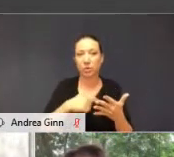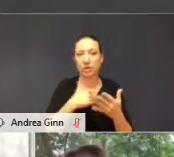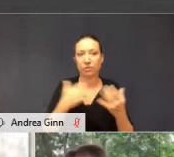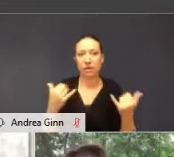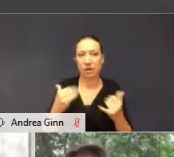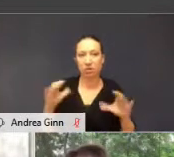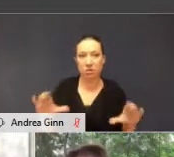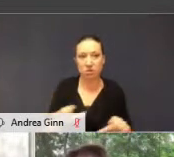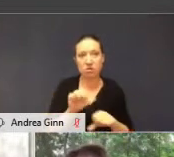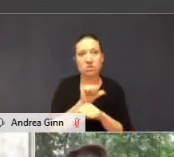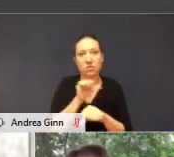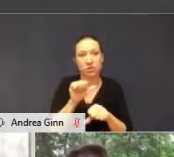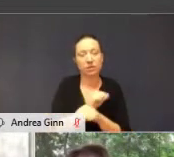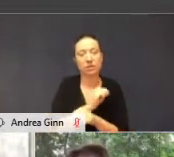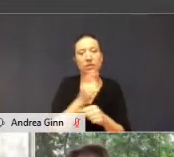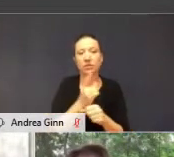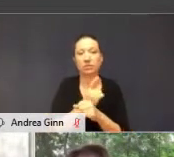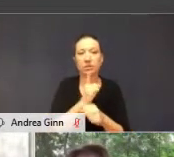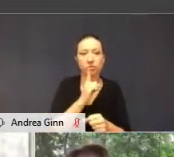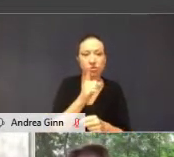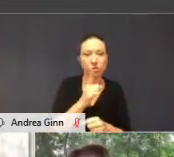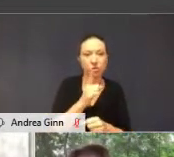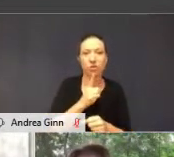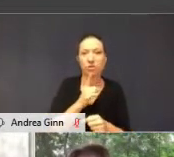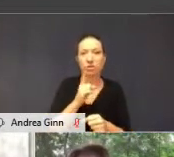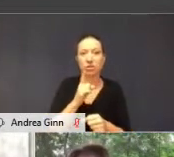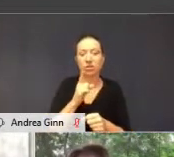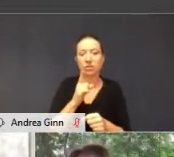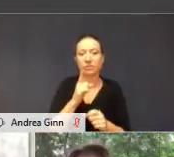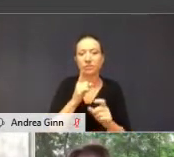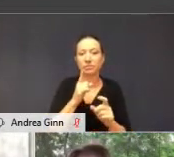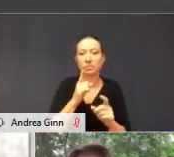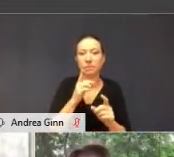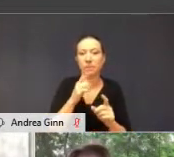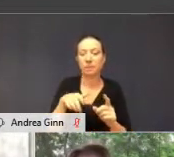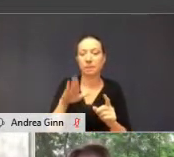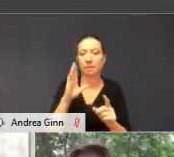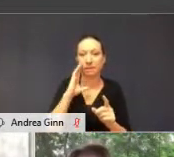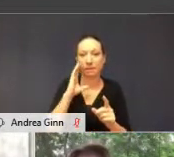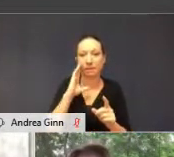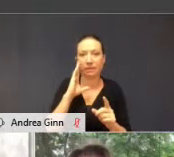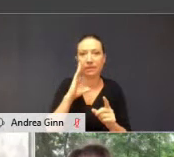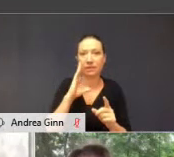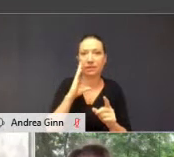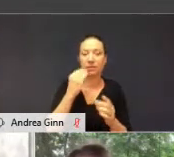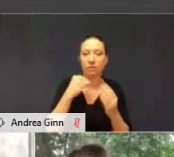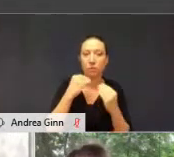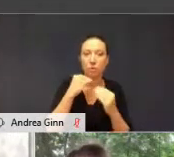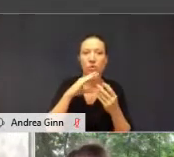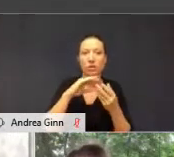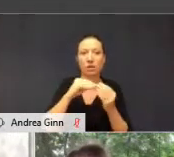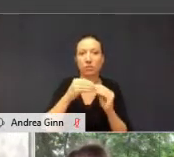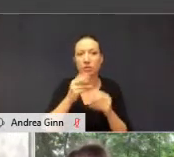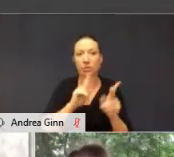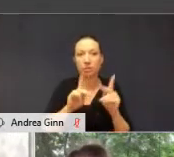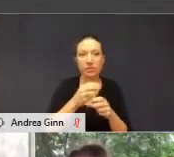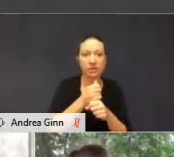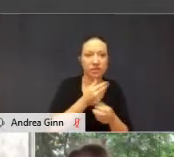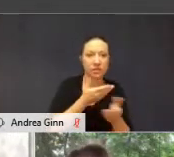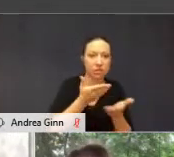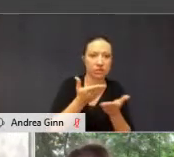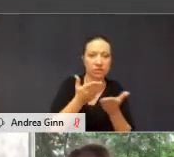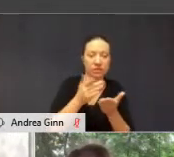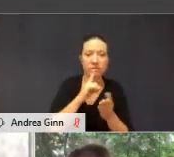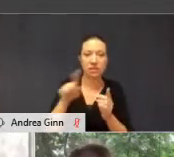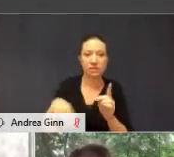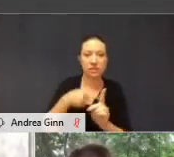on making sure that the efforts that Secretary Grace just mentioned around the ESF and the emergency services specific to supporting